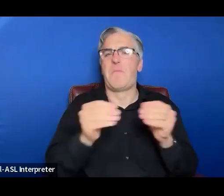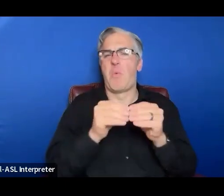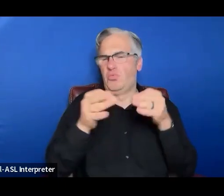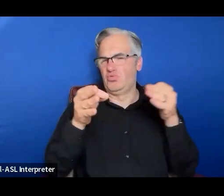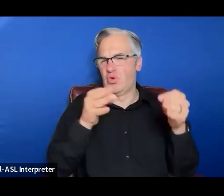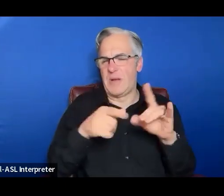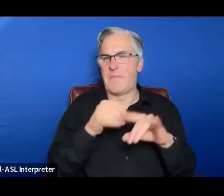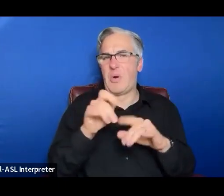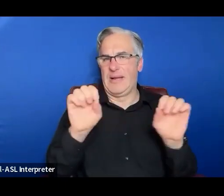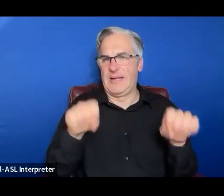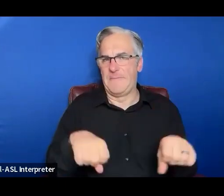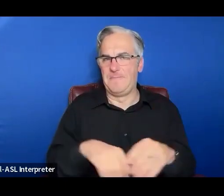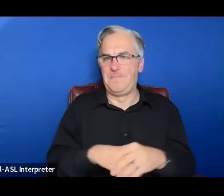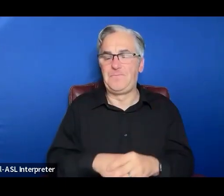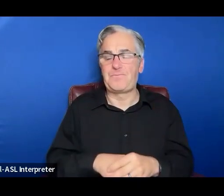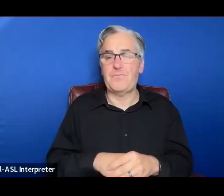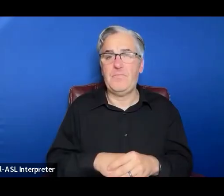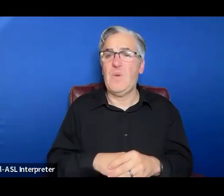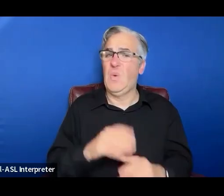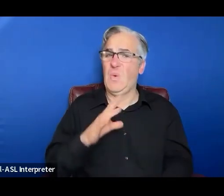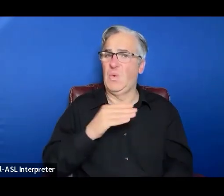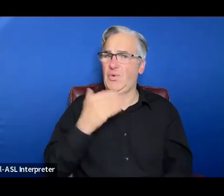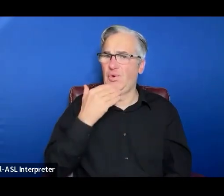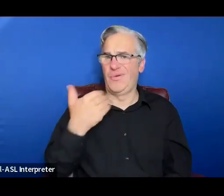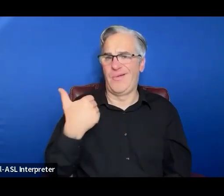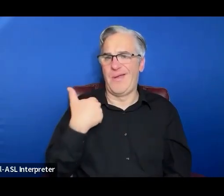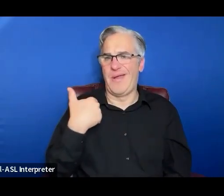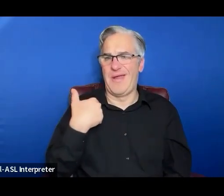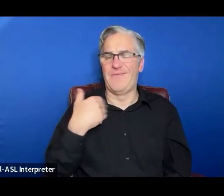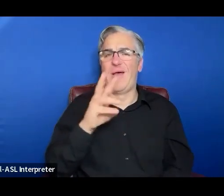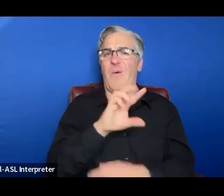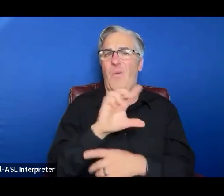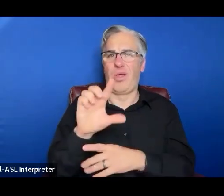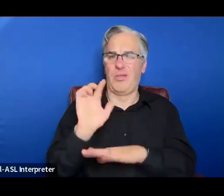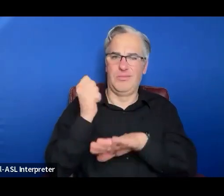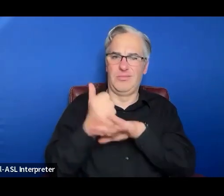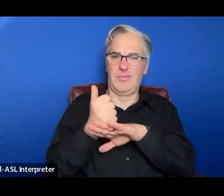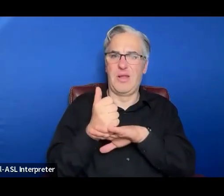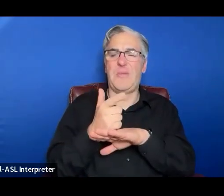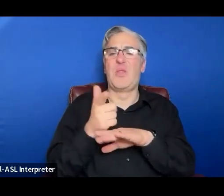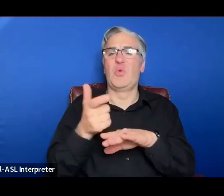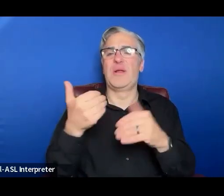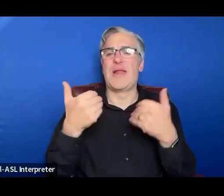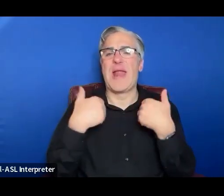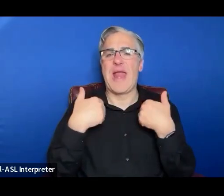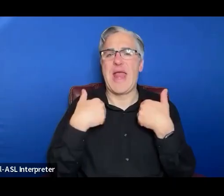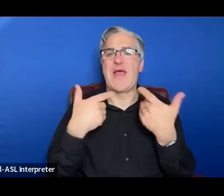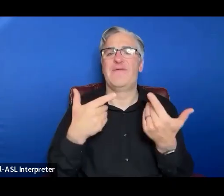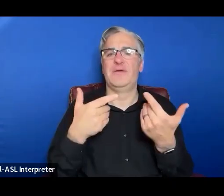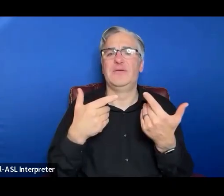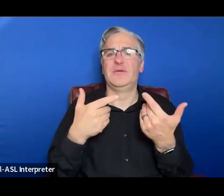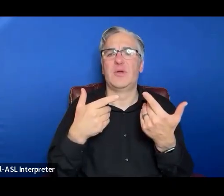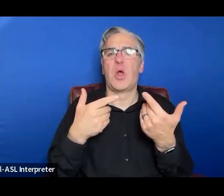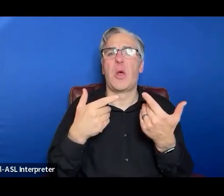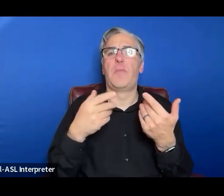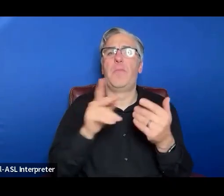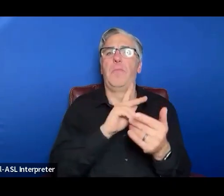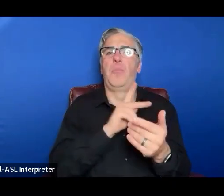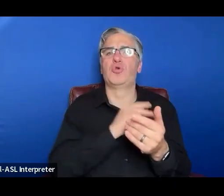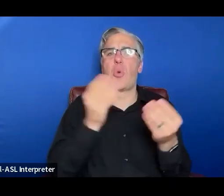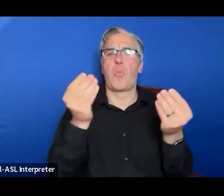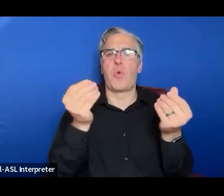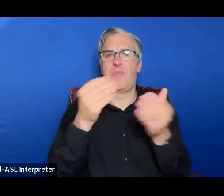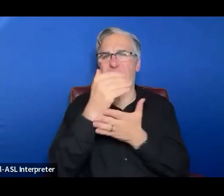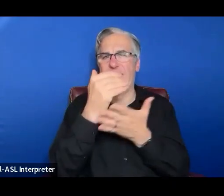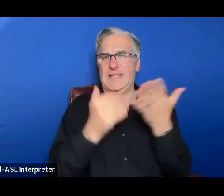things. It's really good to have a will because you can have a tangible personal property list. This is